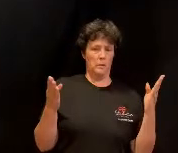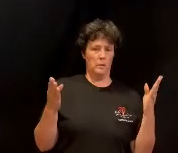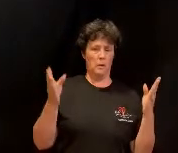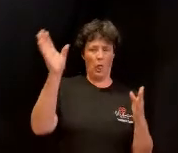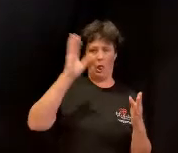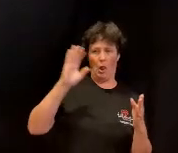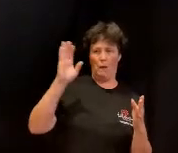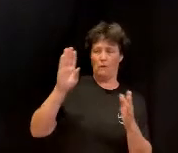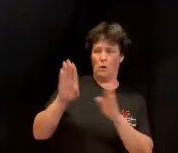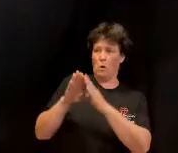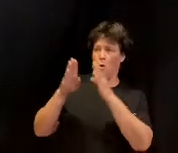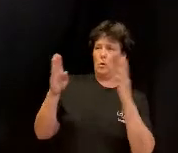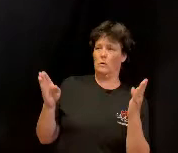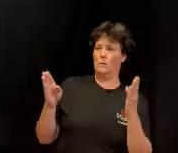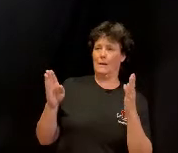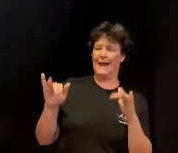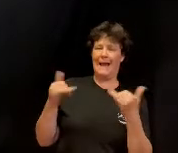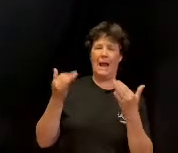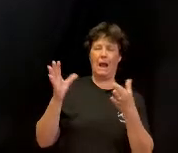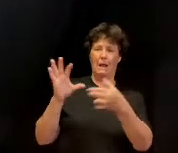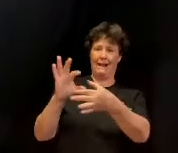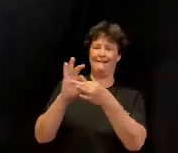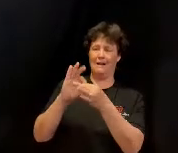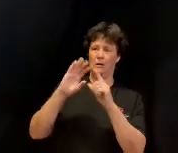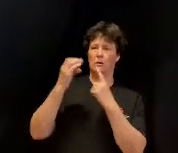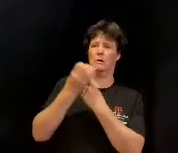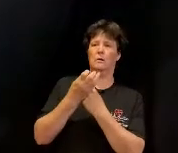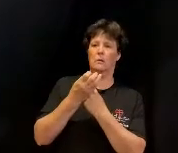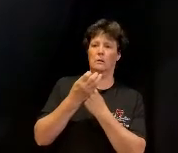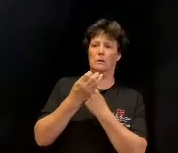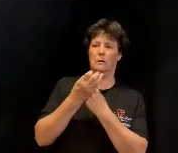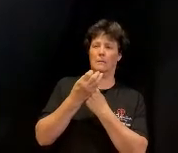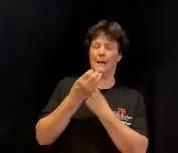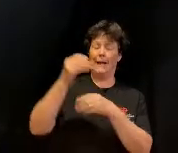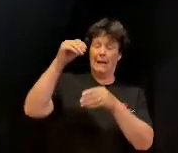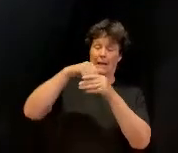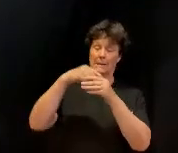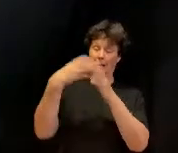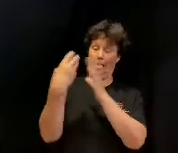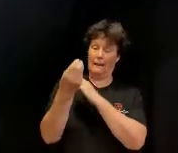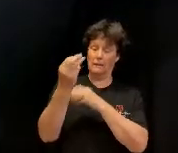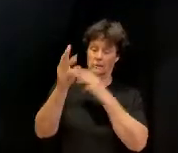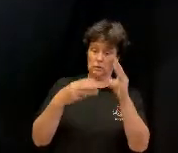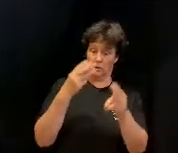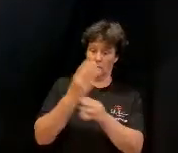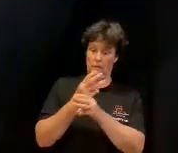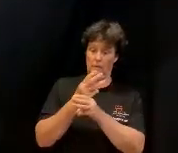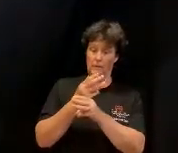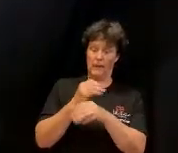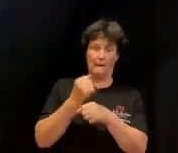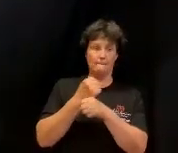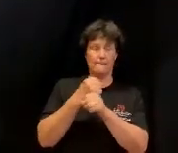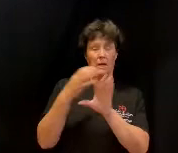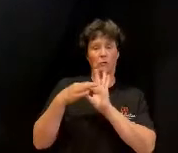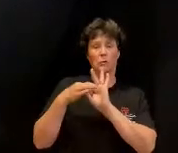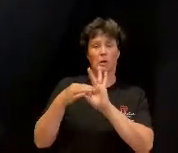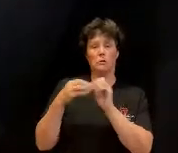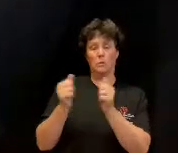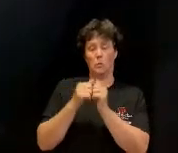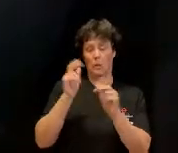door. So how do I engage my culture? Number one, I got to get inside the outsider's world, which means I'm going to develop a relationship with people,